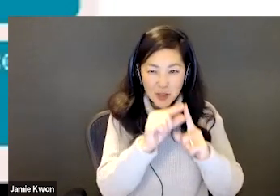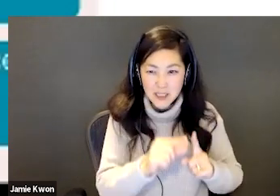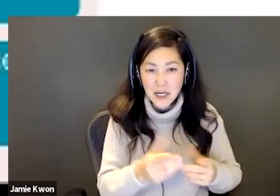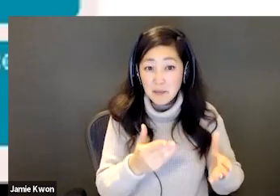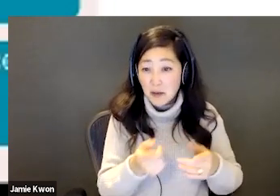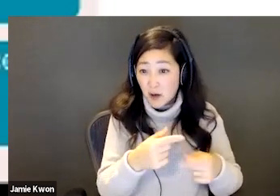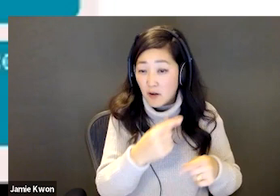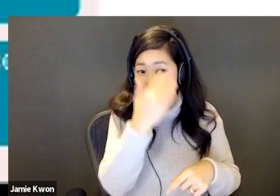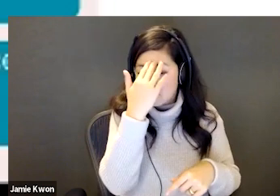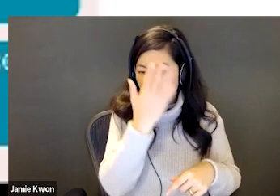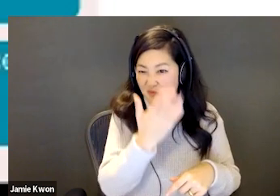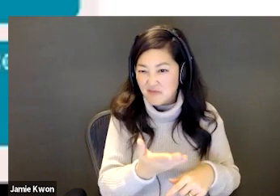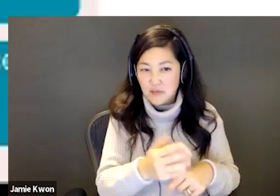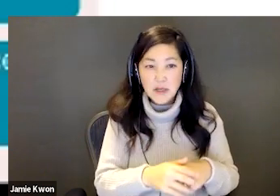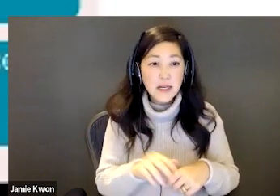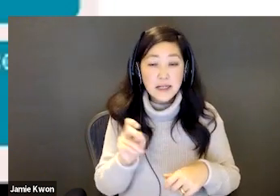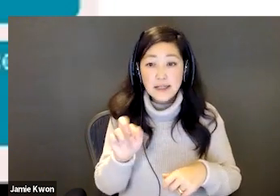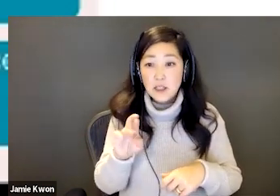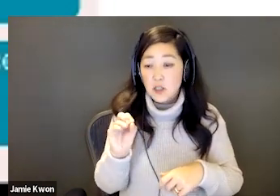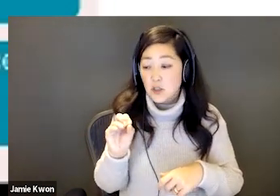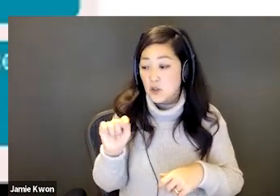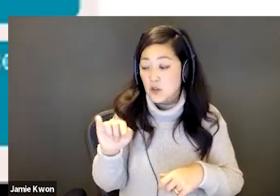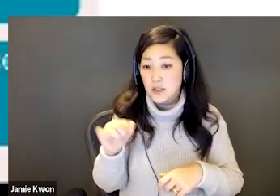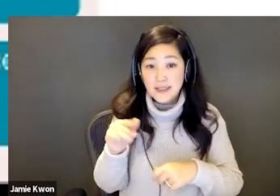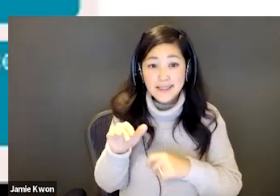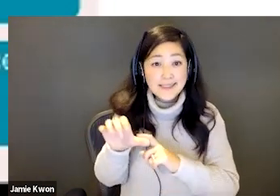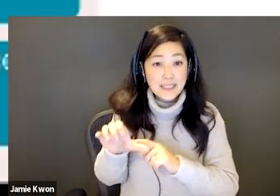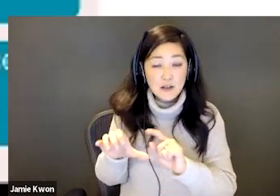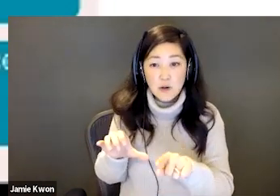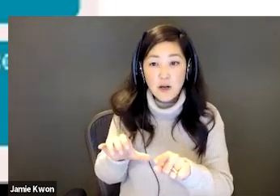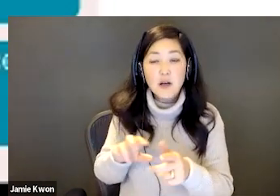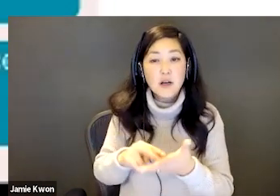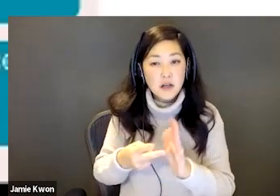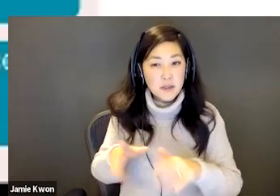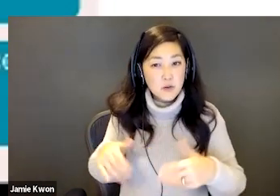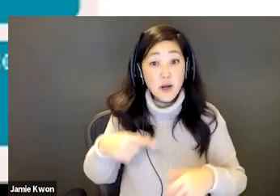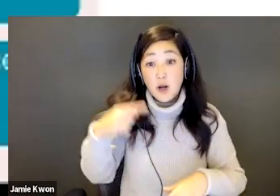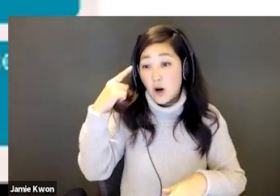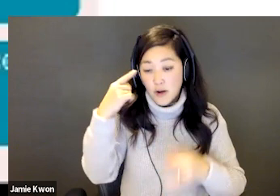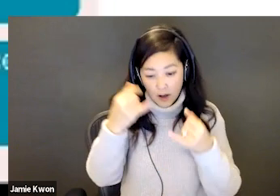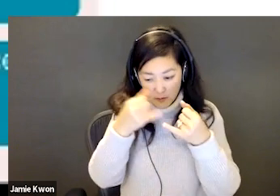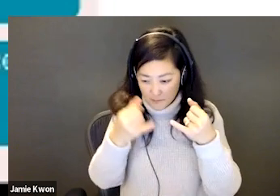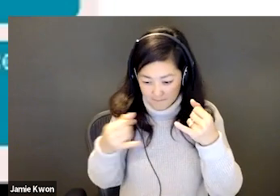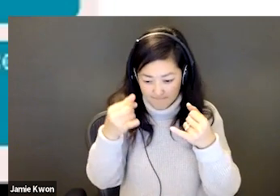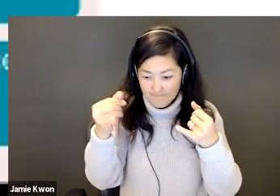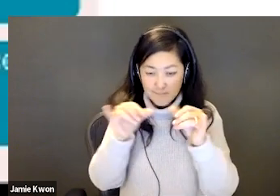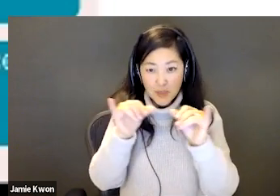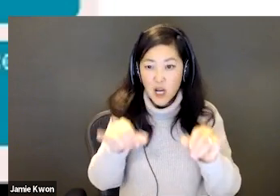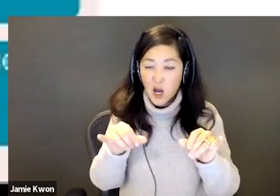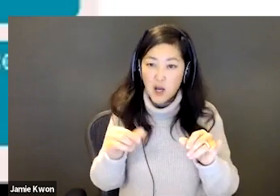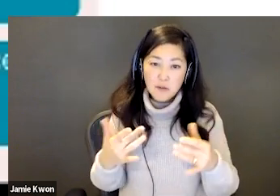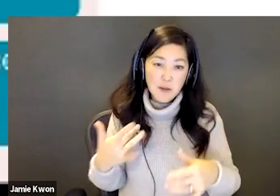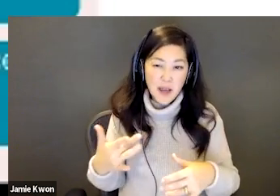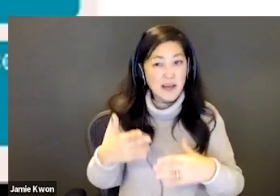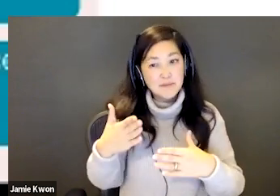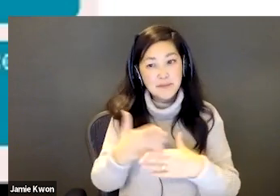or neurotypical means a person whose brain wiring is considered typical or the average. So